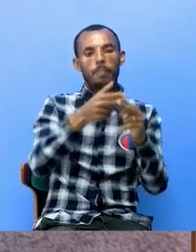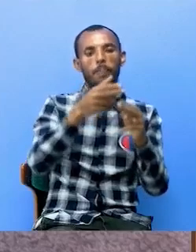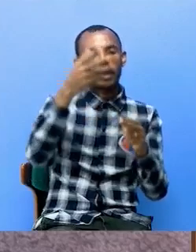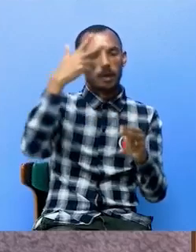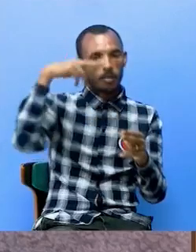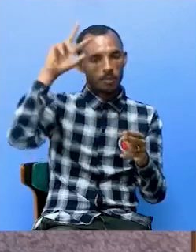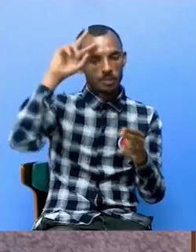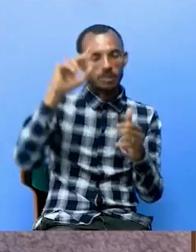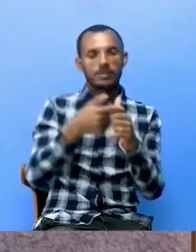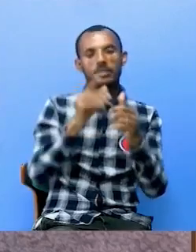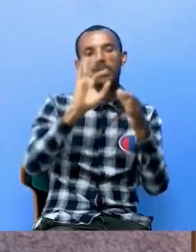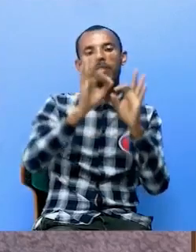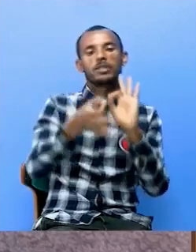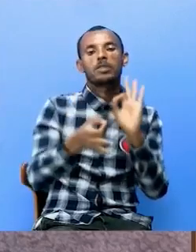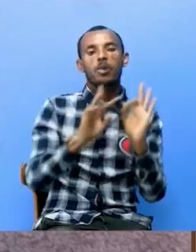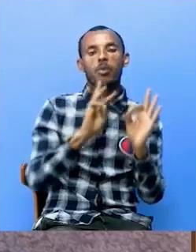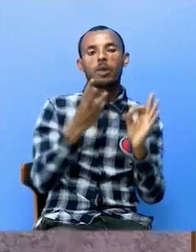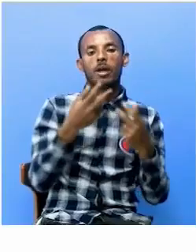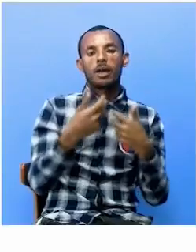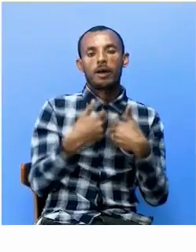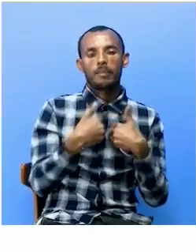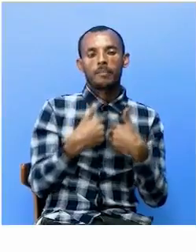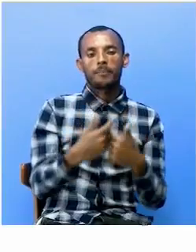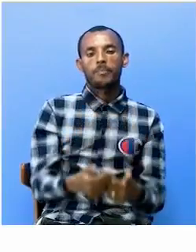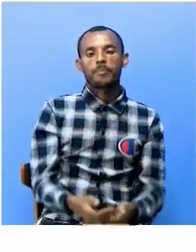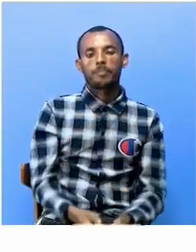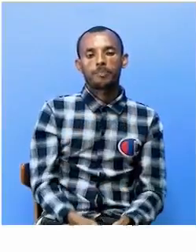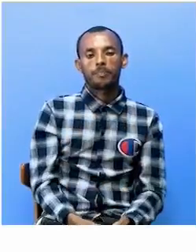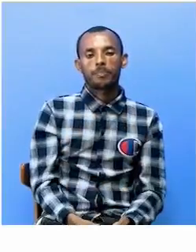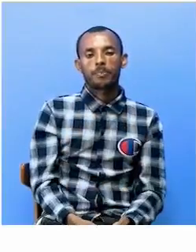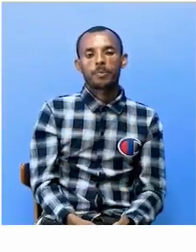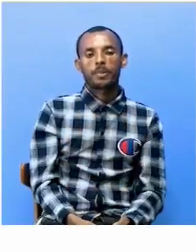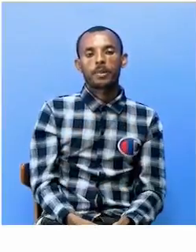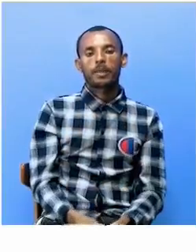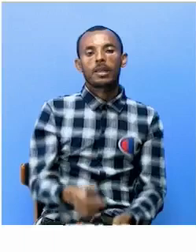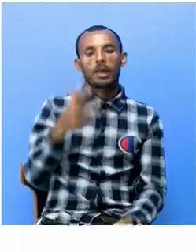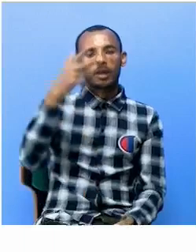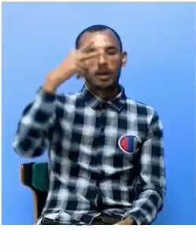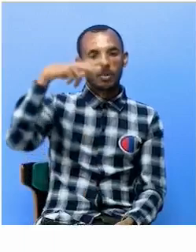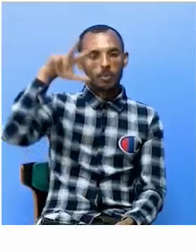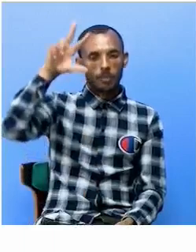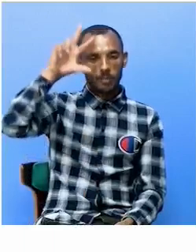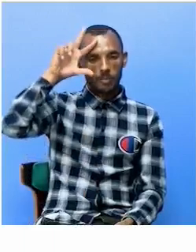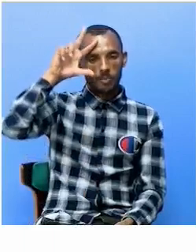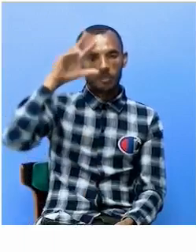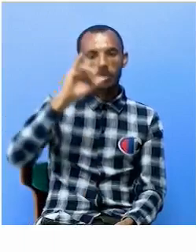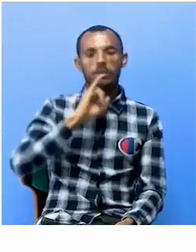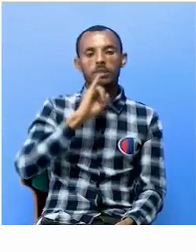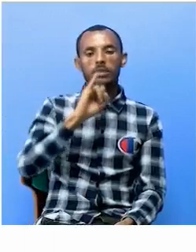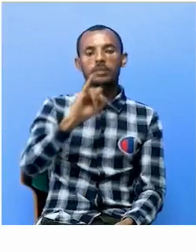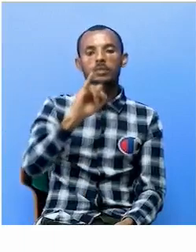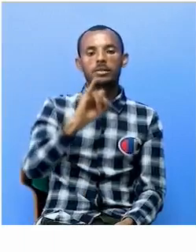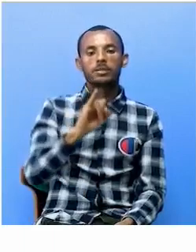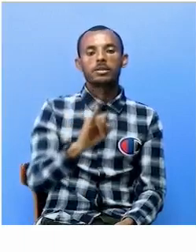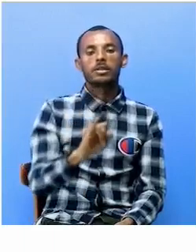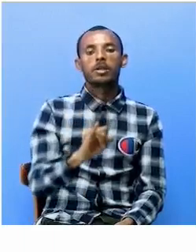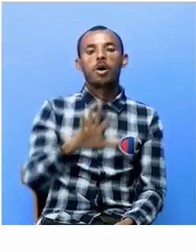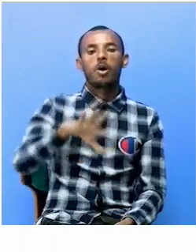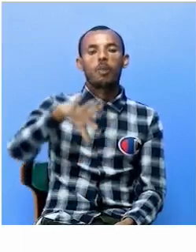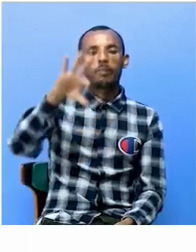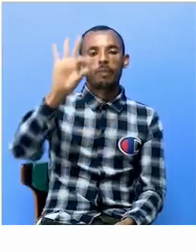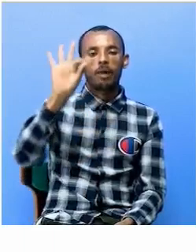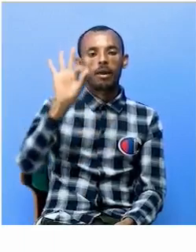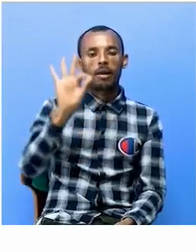is the first definition that we have in this topic. A cube is obtained